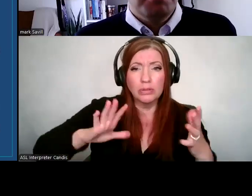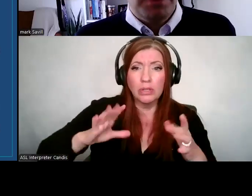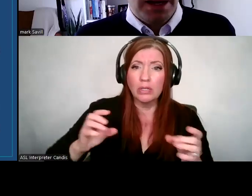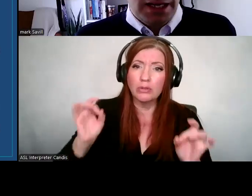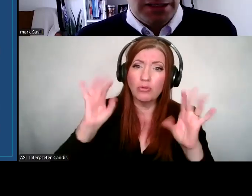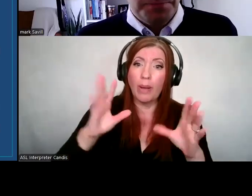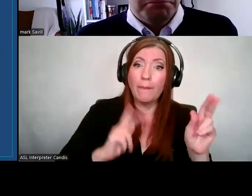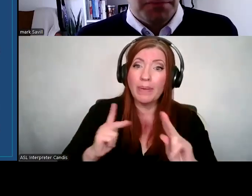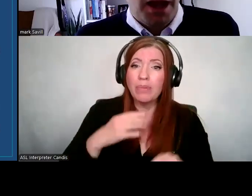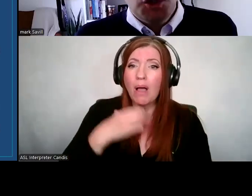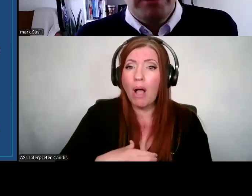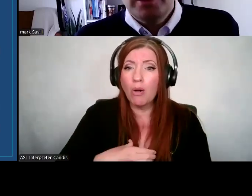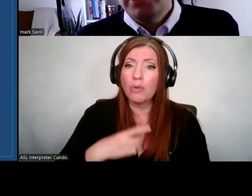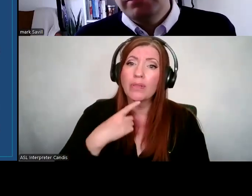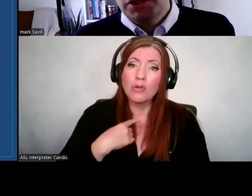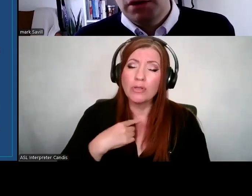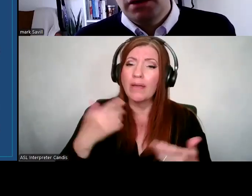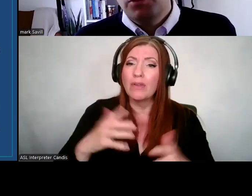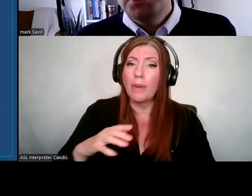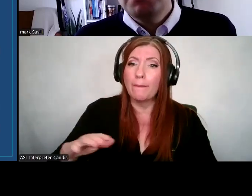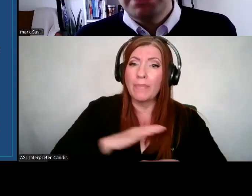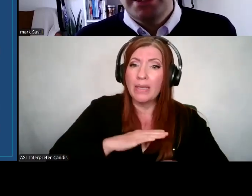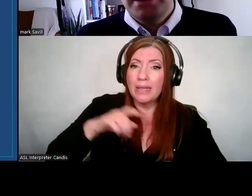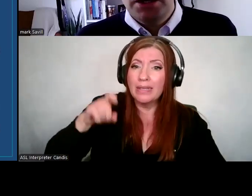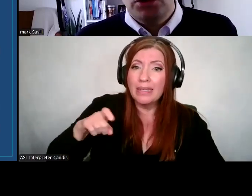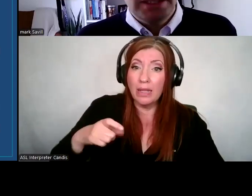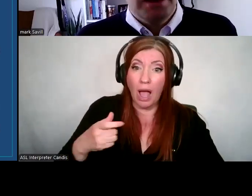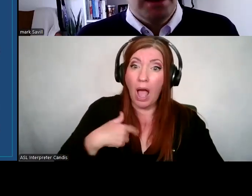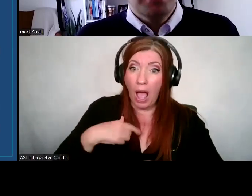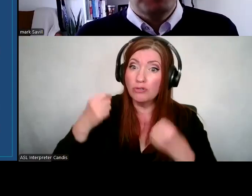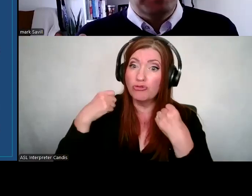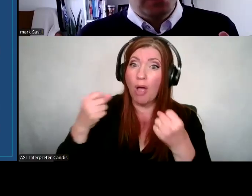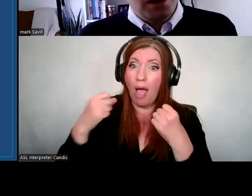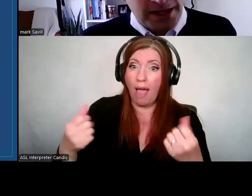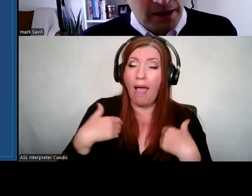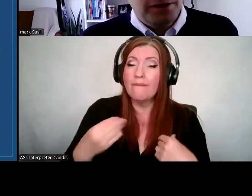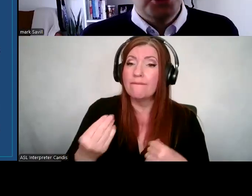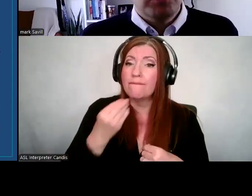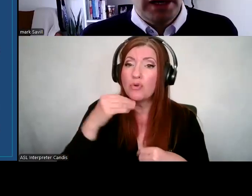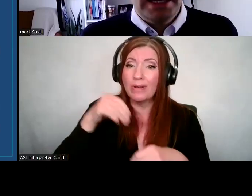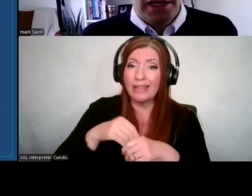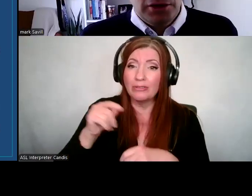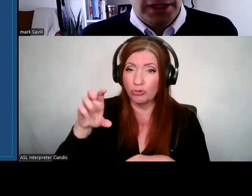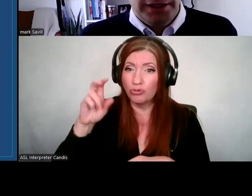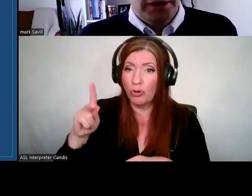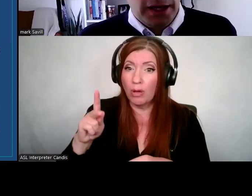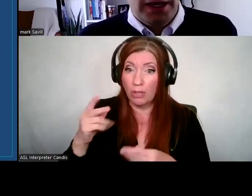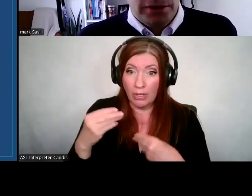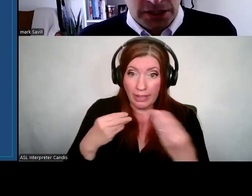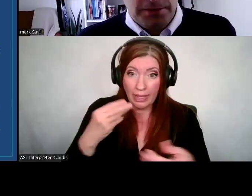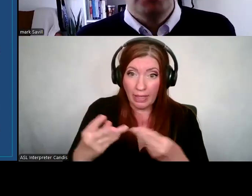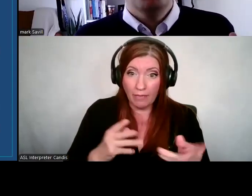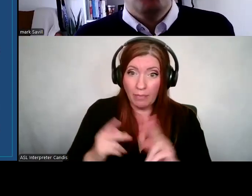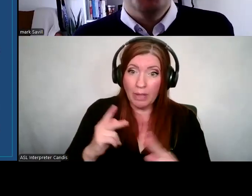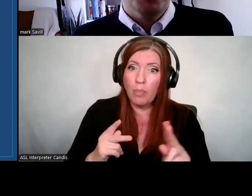once you meet that need, I travel with food in my trunk. And once you meet that need, all of a sudden people calm down and you can really start looking at, okay,